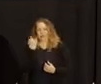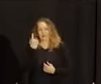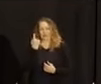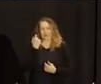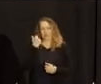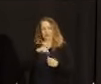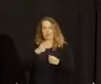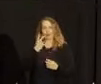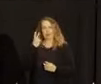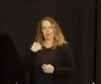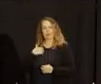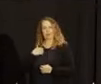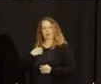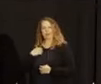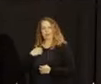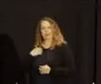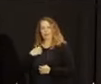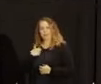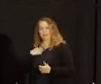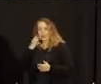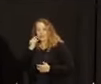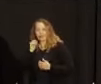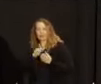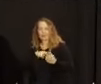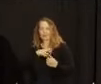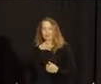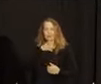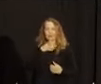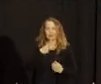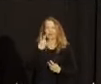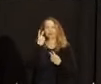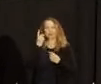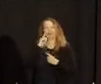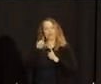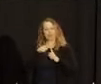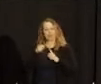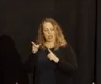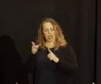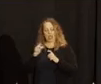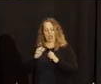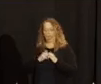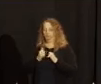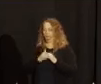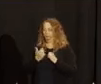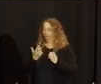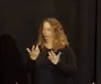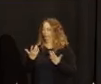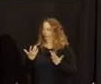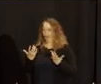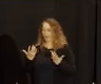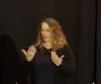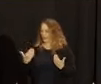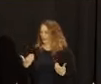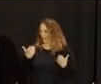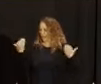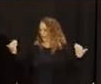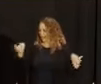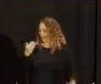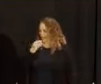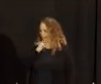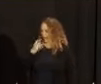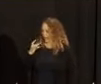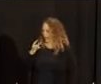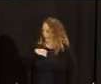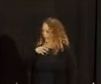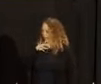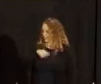own experiences with my mom. I think about how young she was when she had me. She was 18 and,